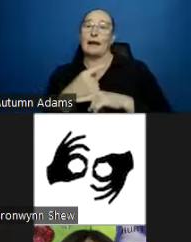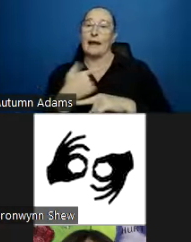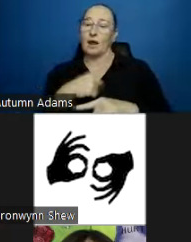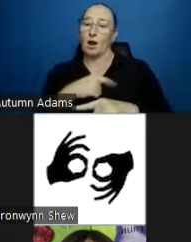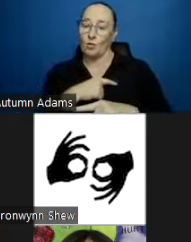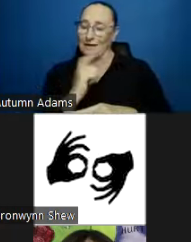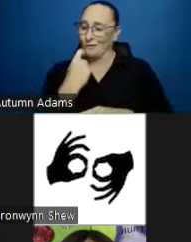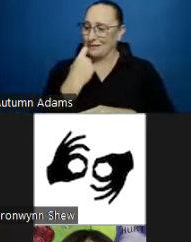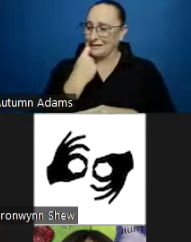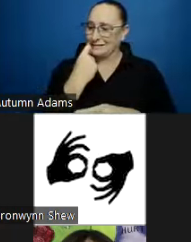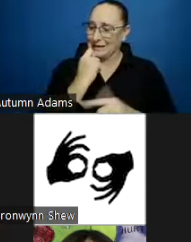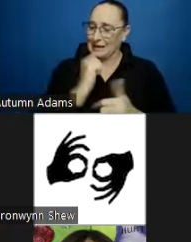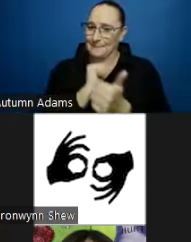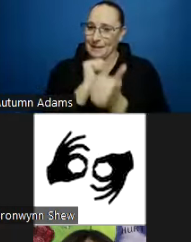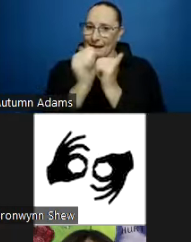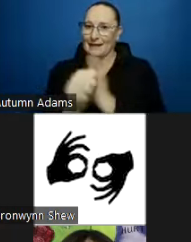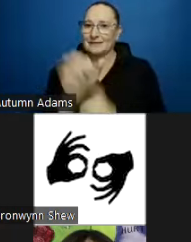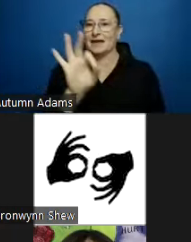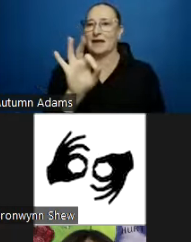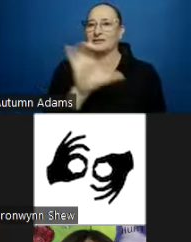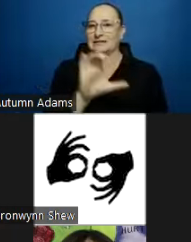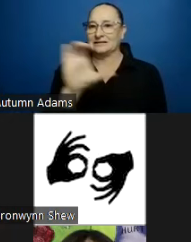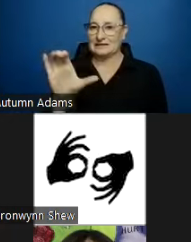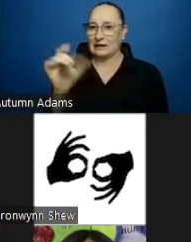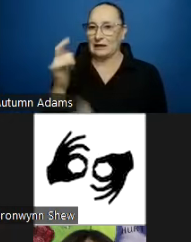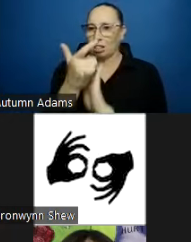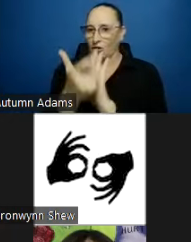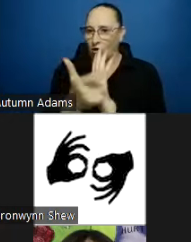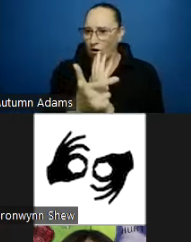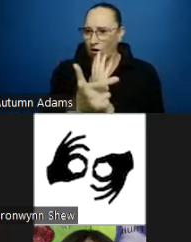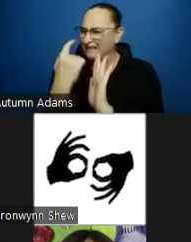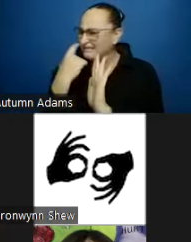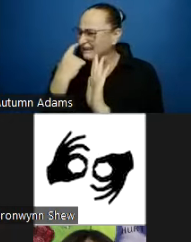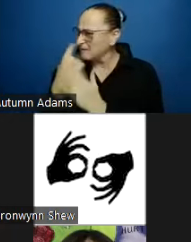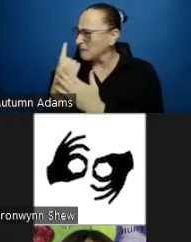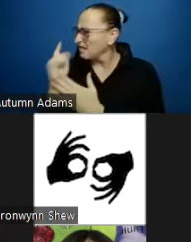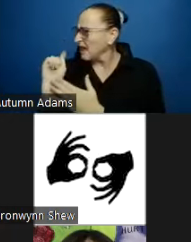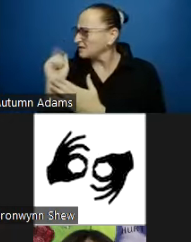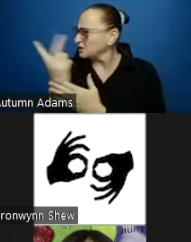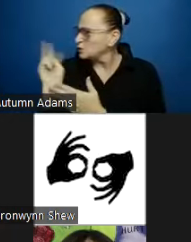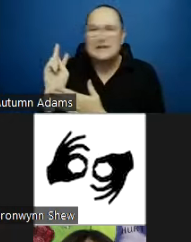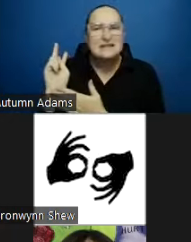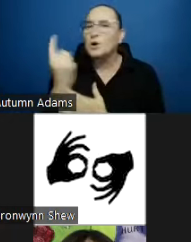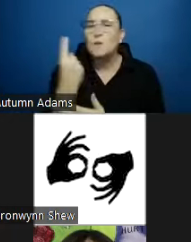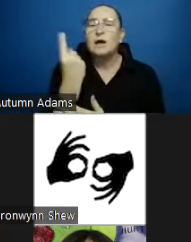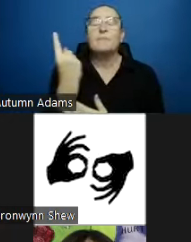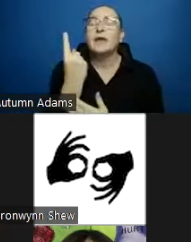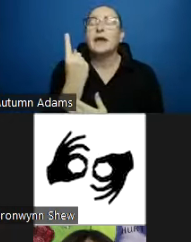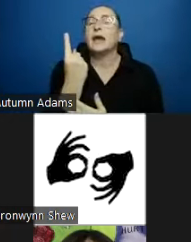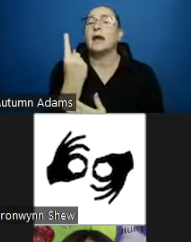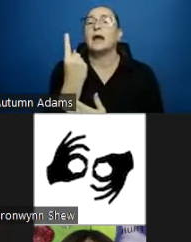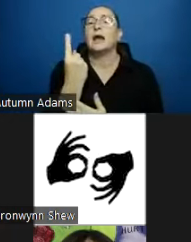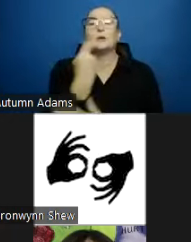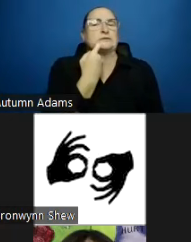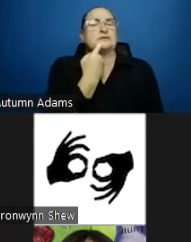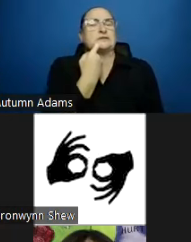just passed the FCC law. I think it was just last week, 2 weeks ago, something like that, just very recently,